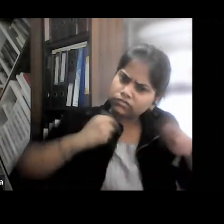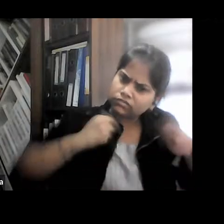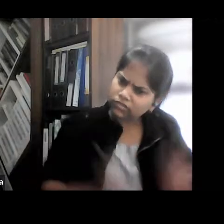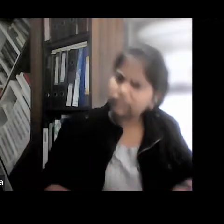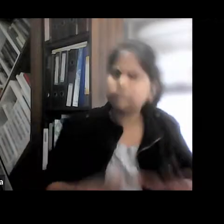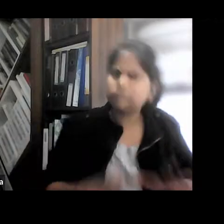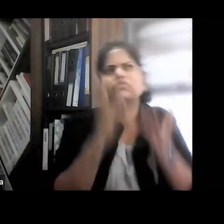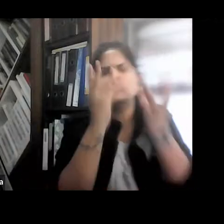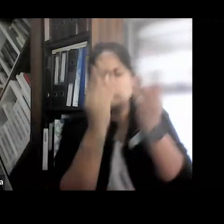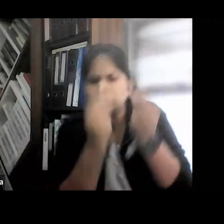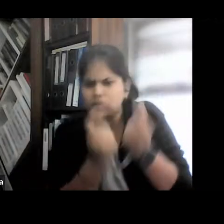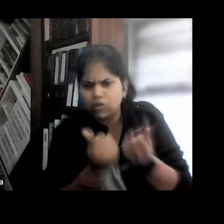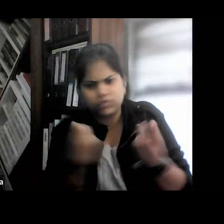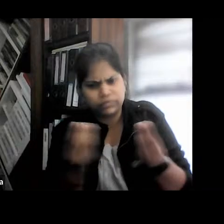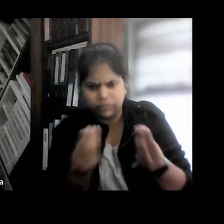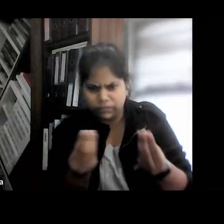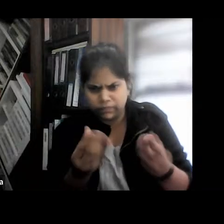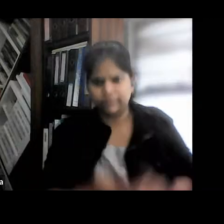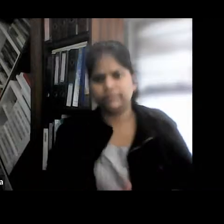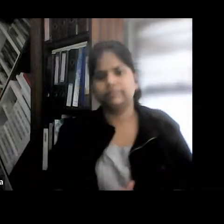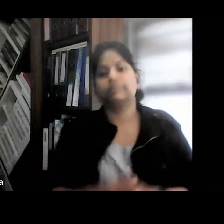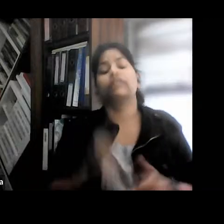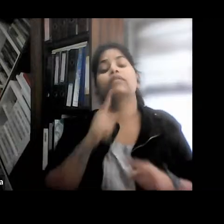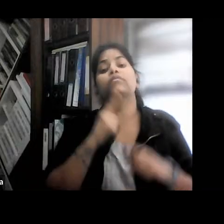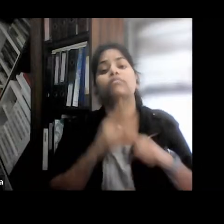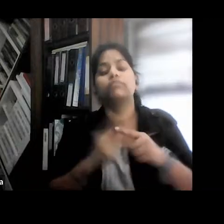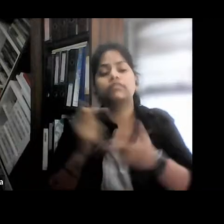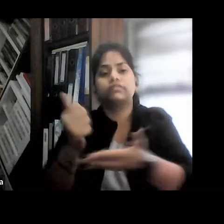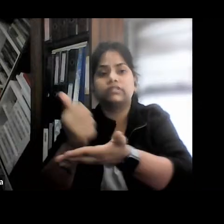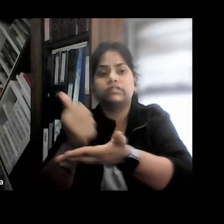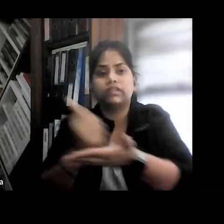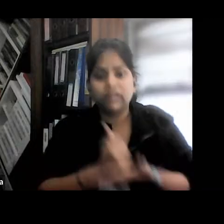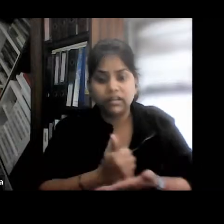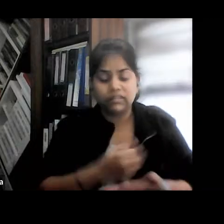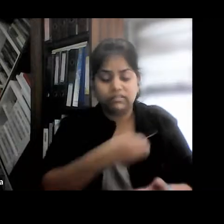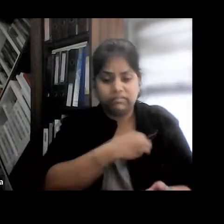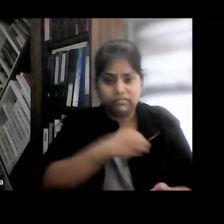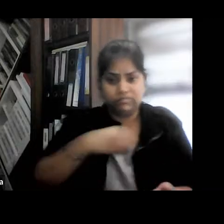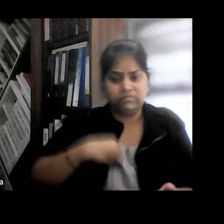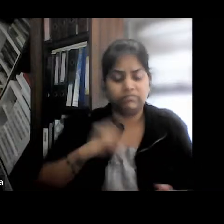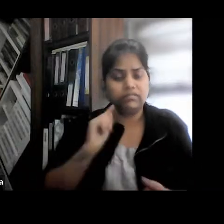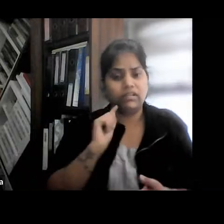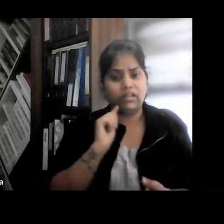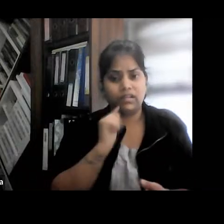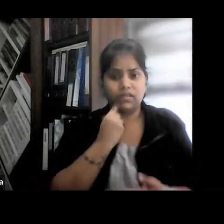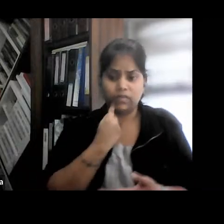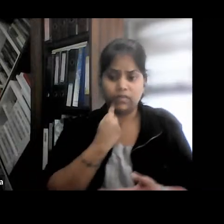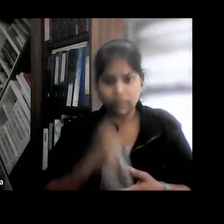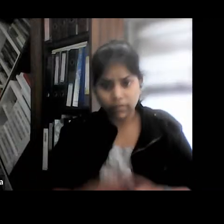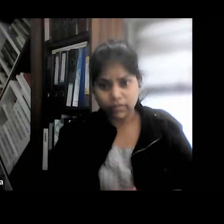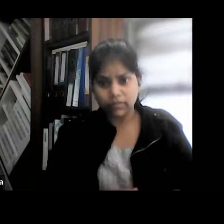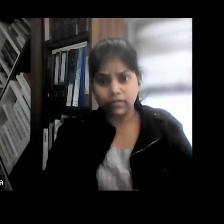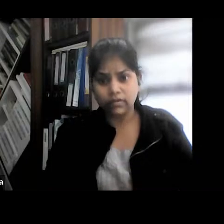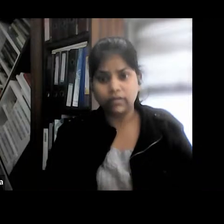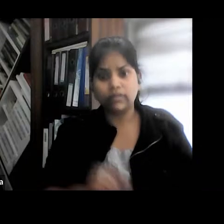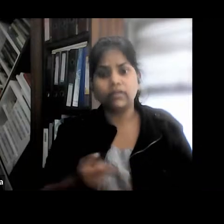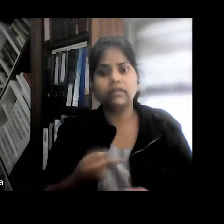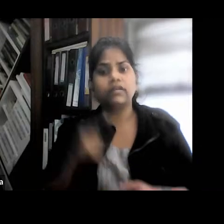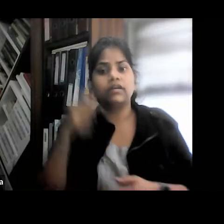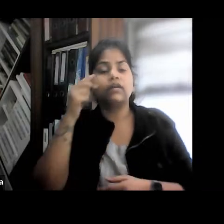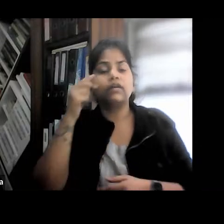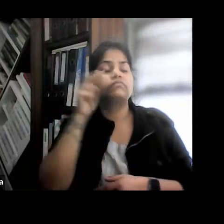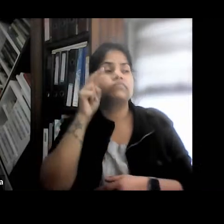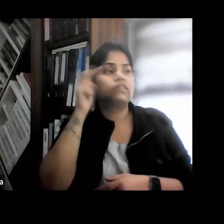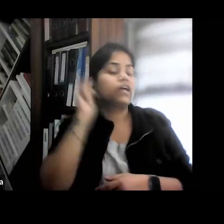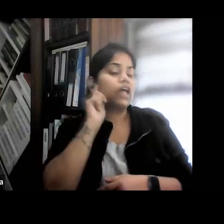and helps readers transcend a strictly medical or anatomical representation of it to take what in deaf studies is called a